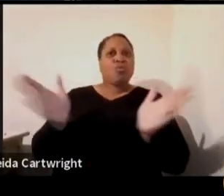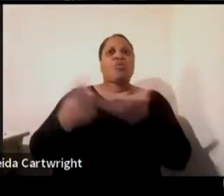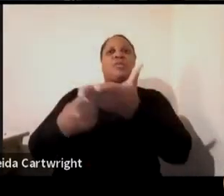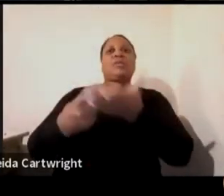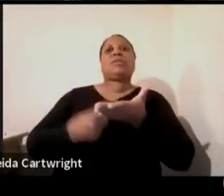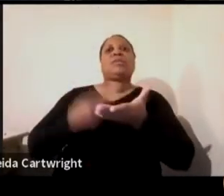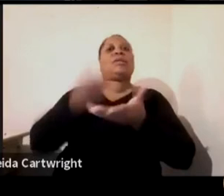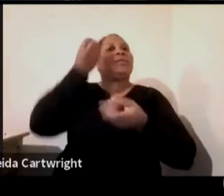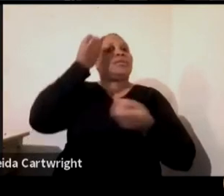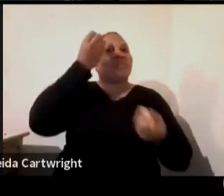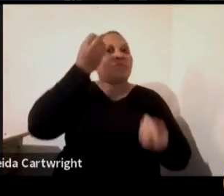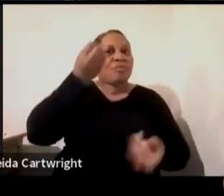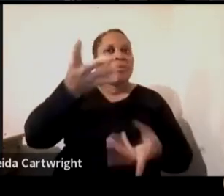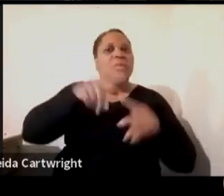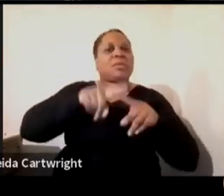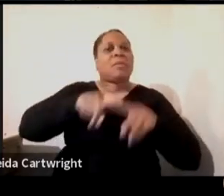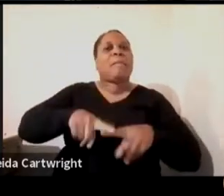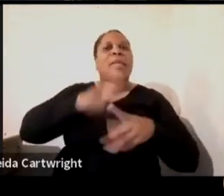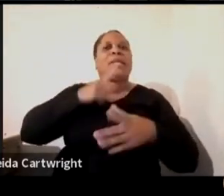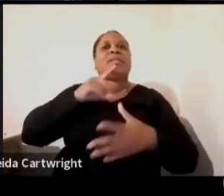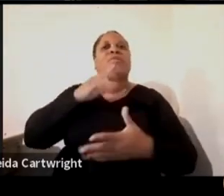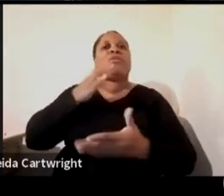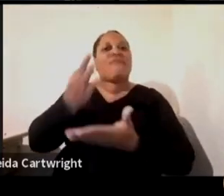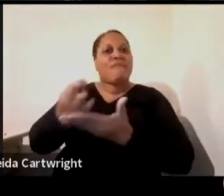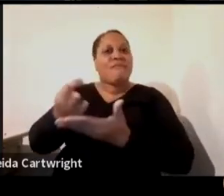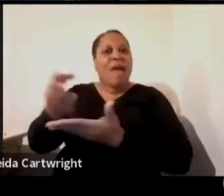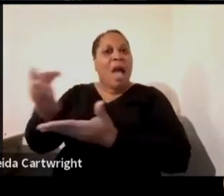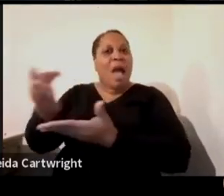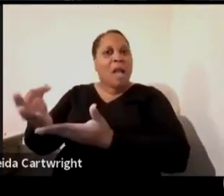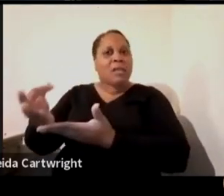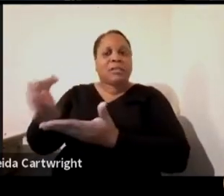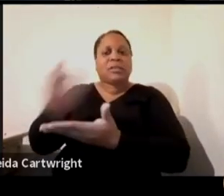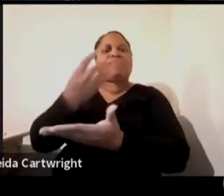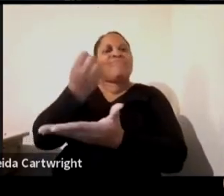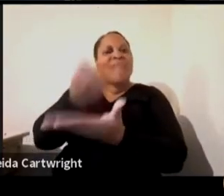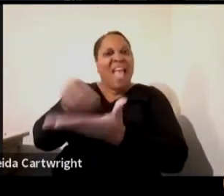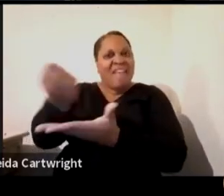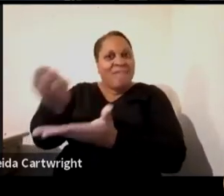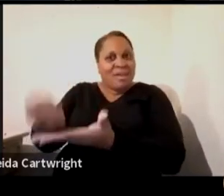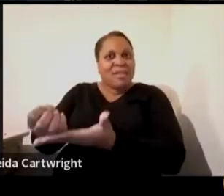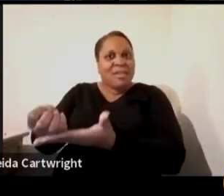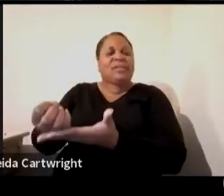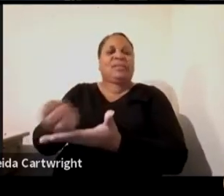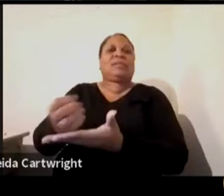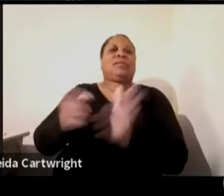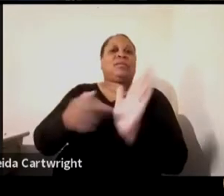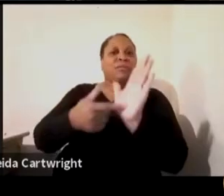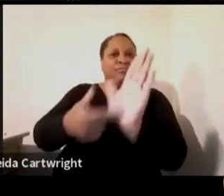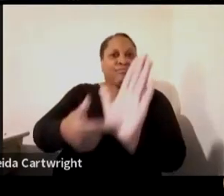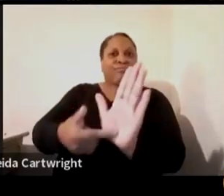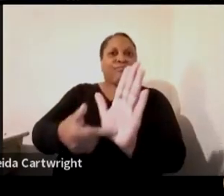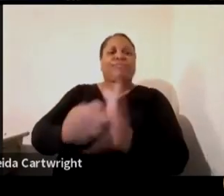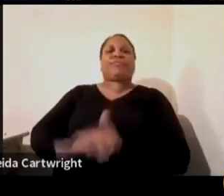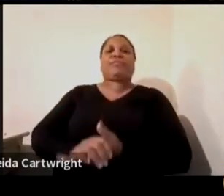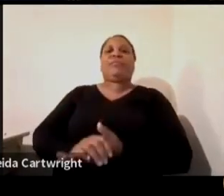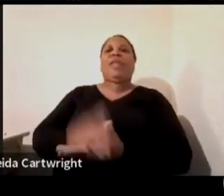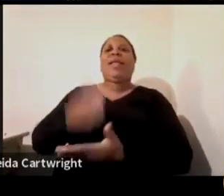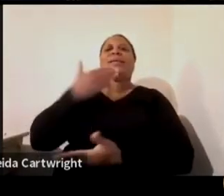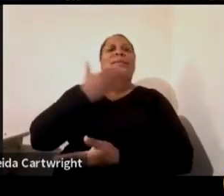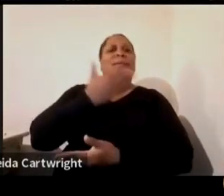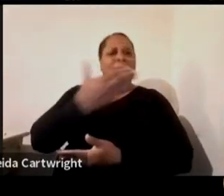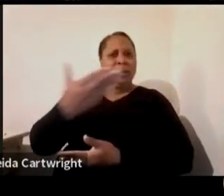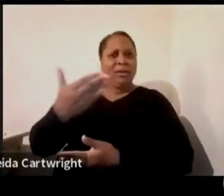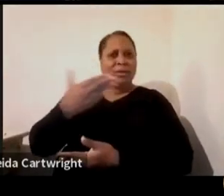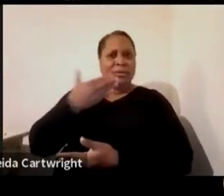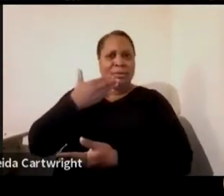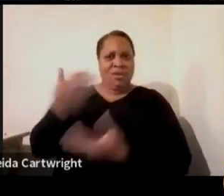information based on facts and the available evidence that is coming out. Excellent, thank you. Thank you very much.